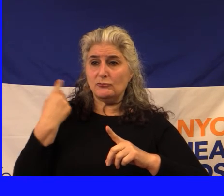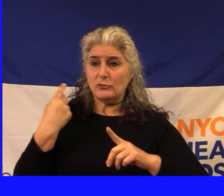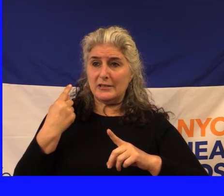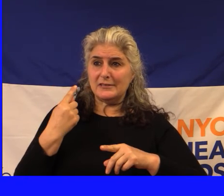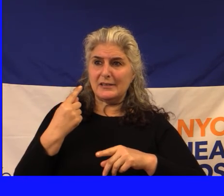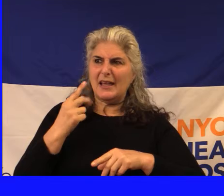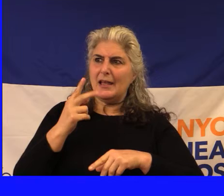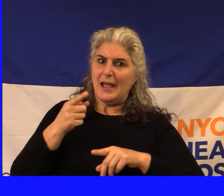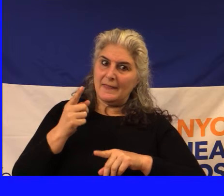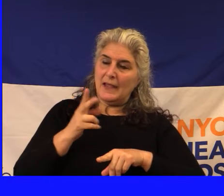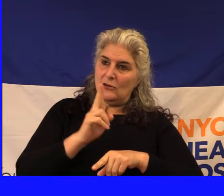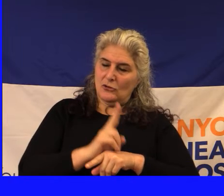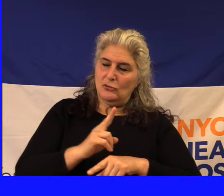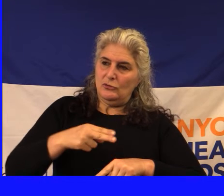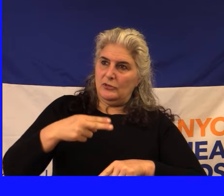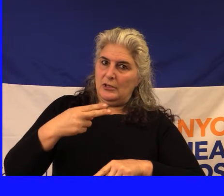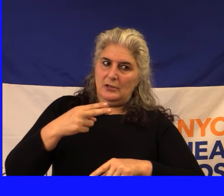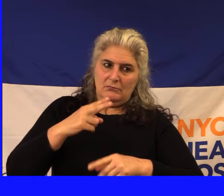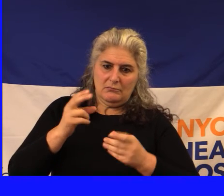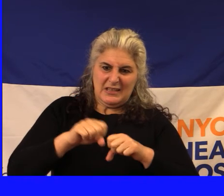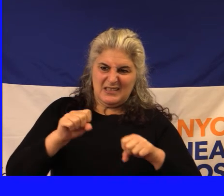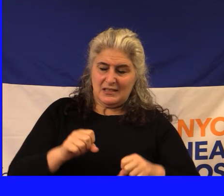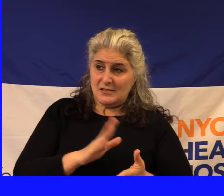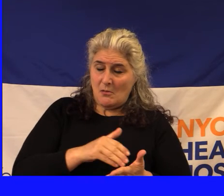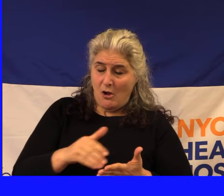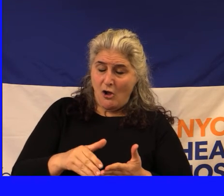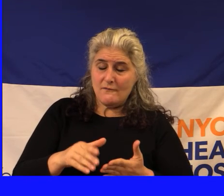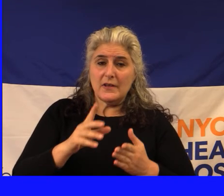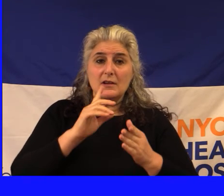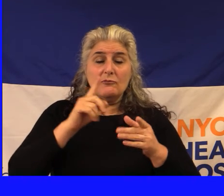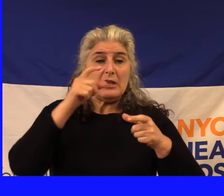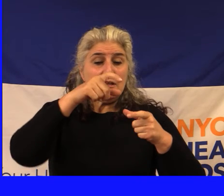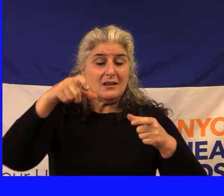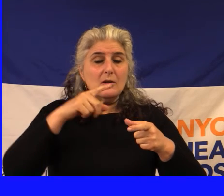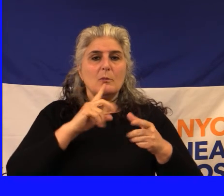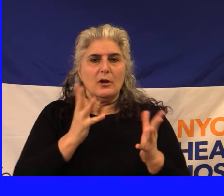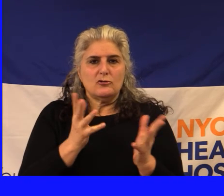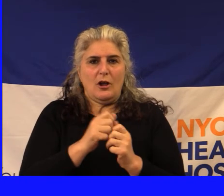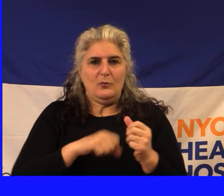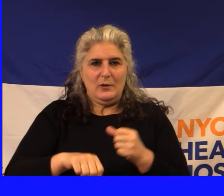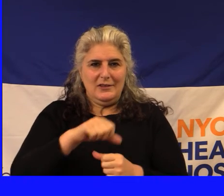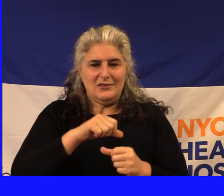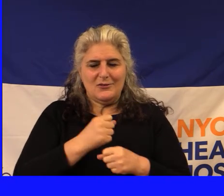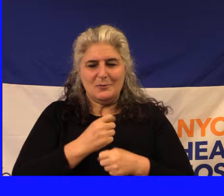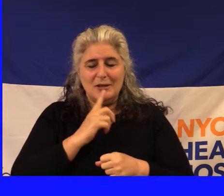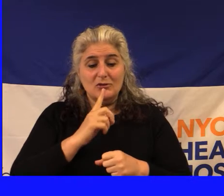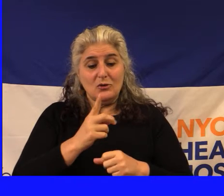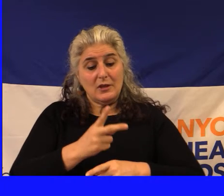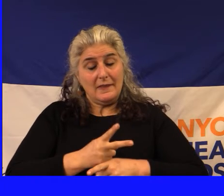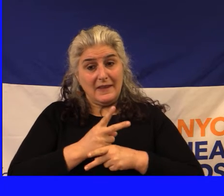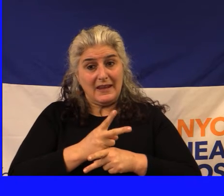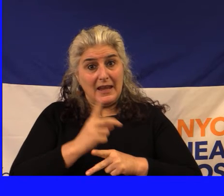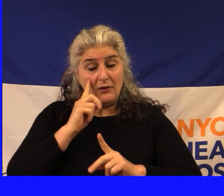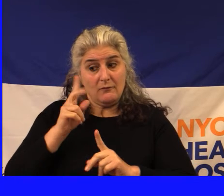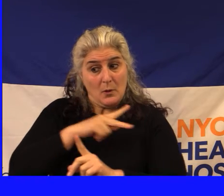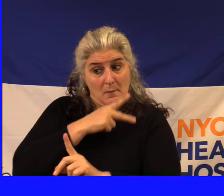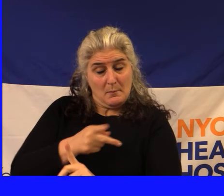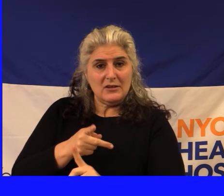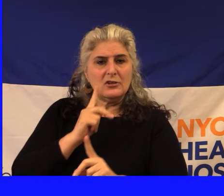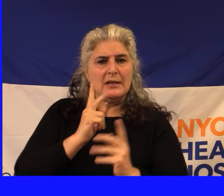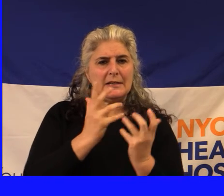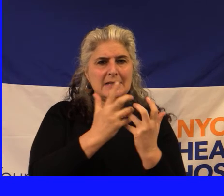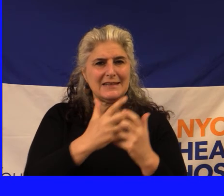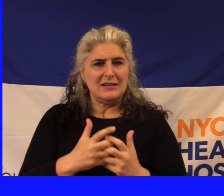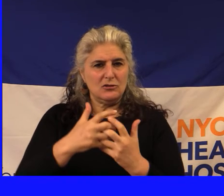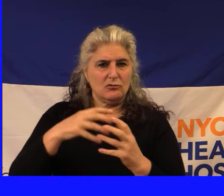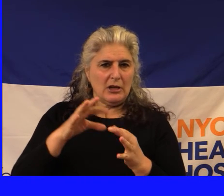do we make sure they're all talking to each other, that the care is integrated, and that there are standards that